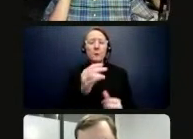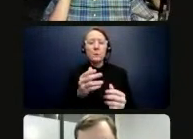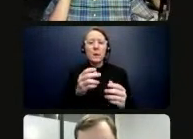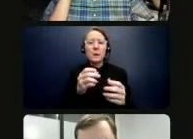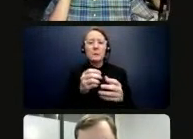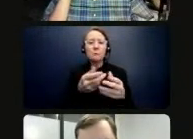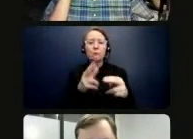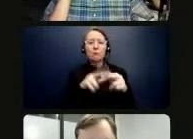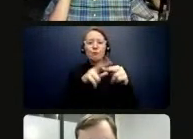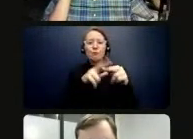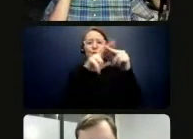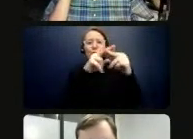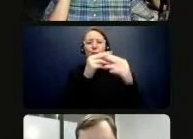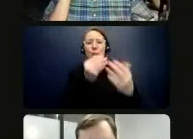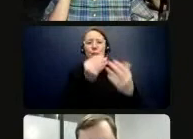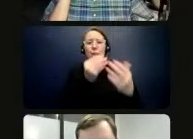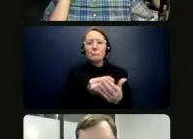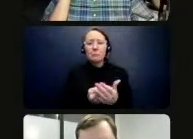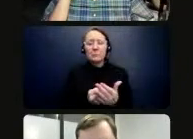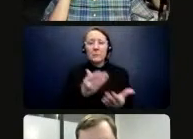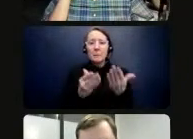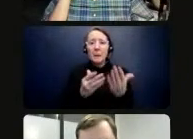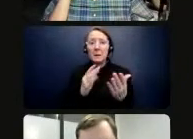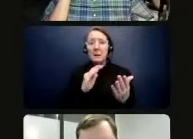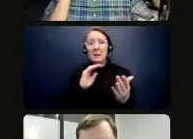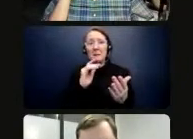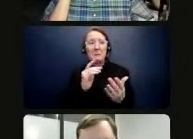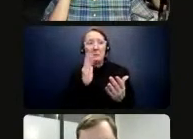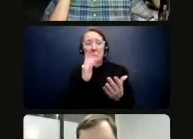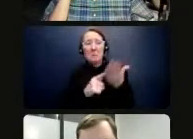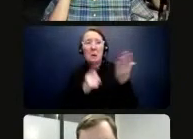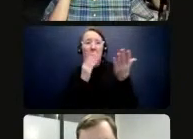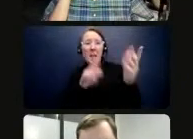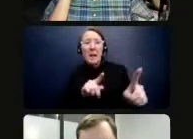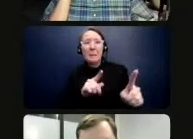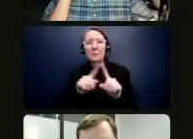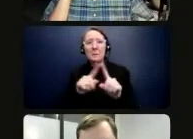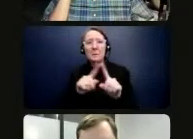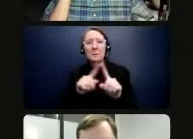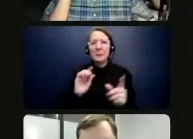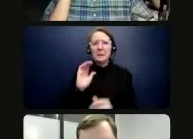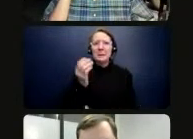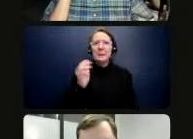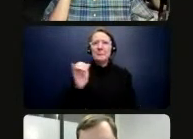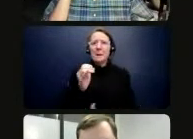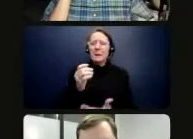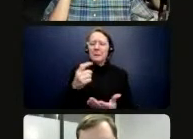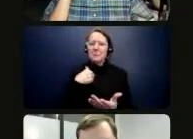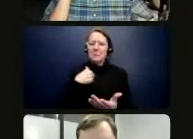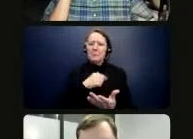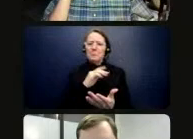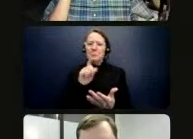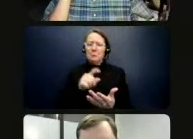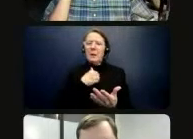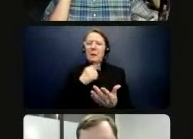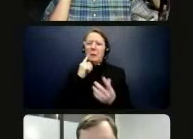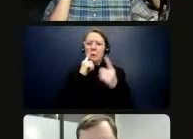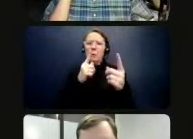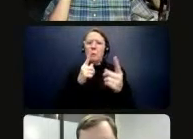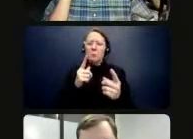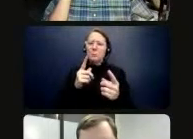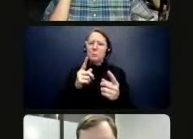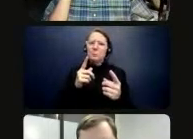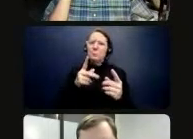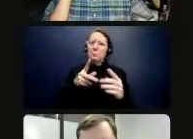I don't know. Maybe that's where we're headed, but it would seem like something you'd want to call an end to at